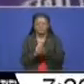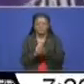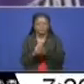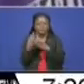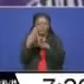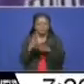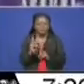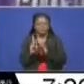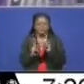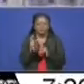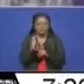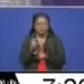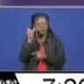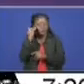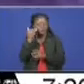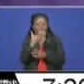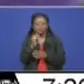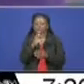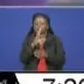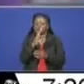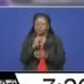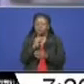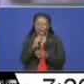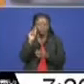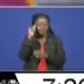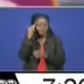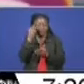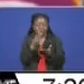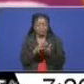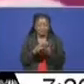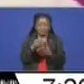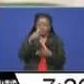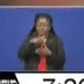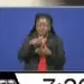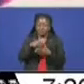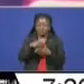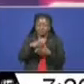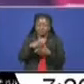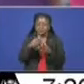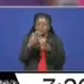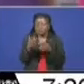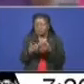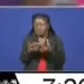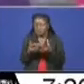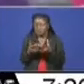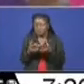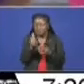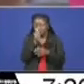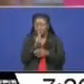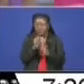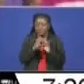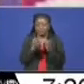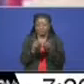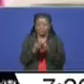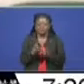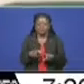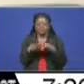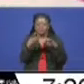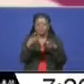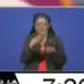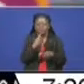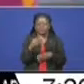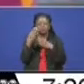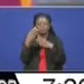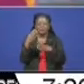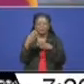know that there is no government funds in this. This is simply private organizations donating, and the Bahamas Maritime Authority, which